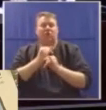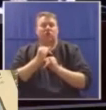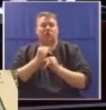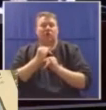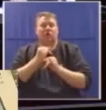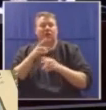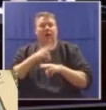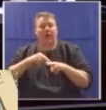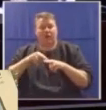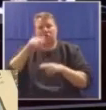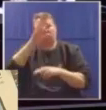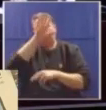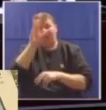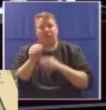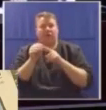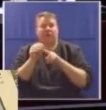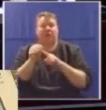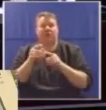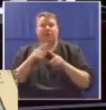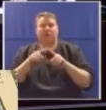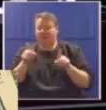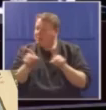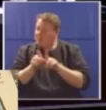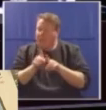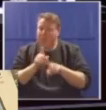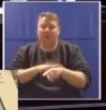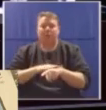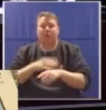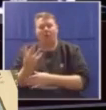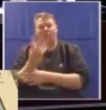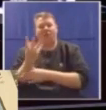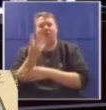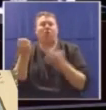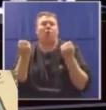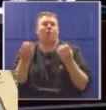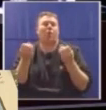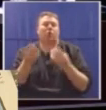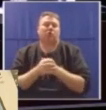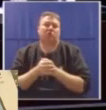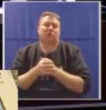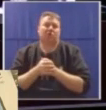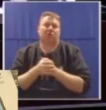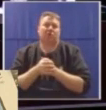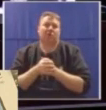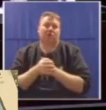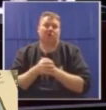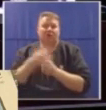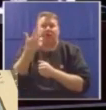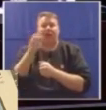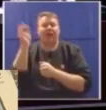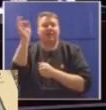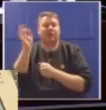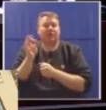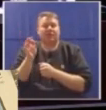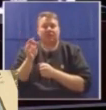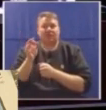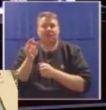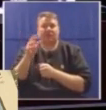we are the biggest emitter. And more than 80% of our